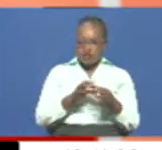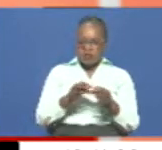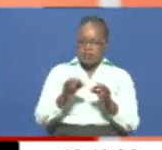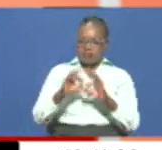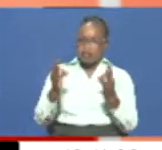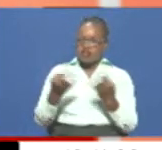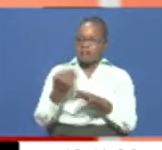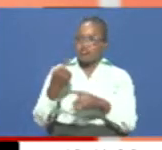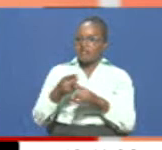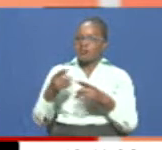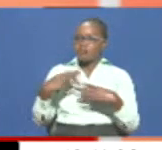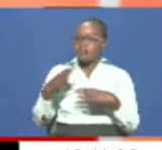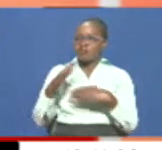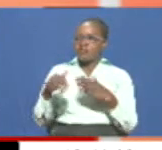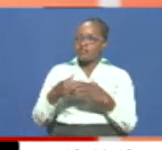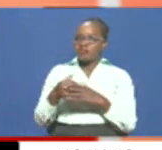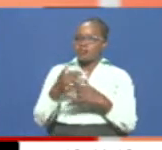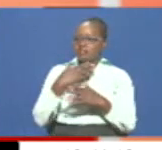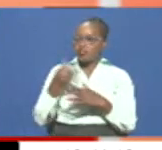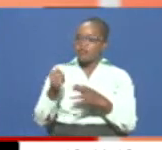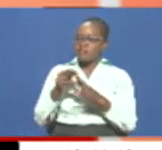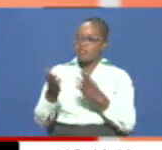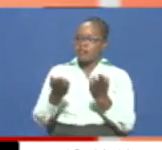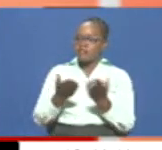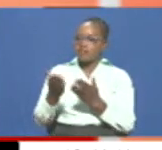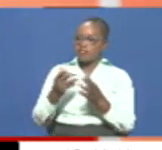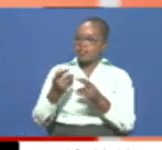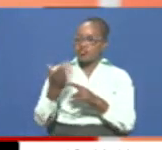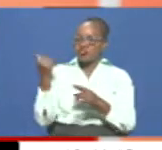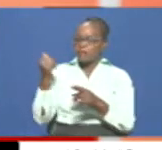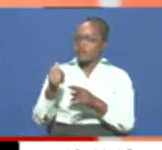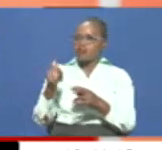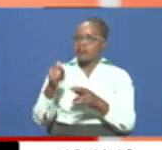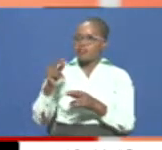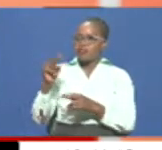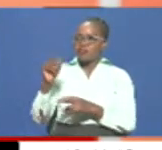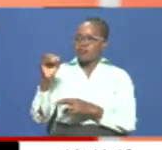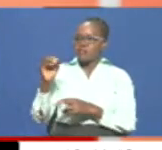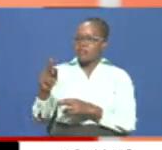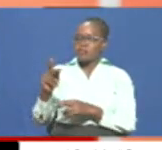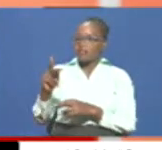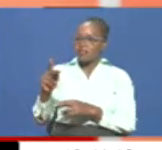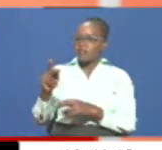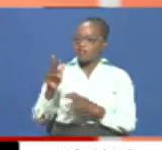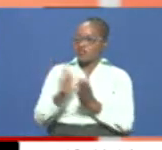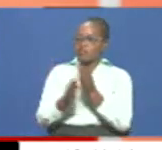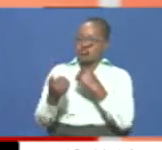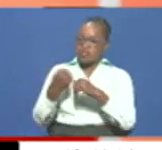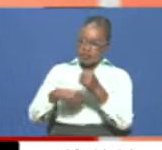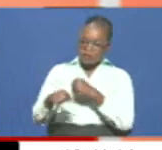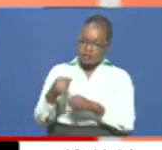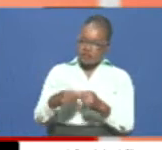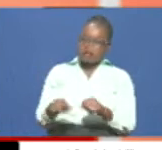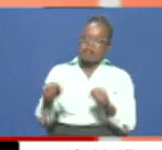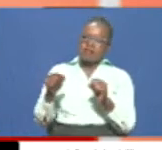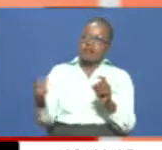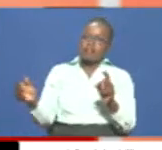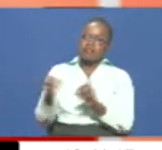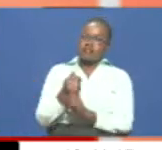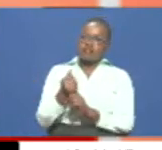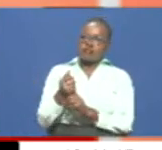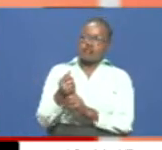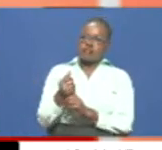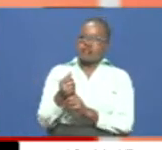everybody who wants to be served by the National Olympic Committee. Those are some of the activities we've been able to achieve in